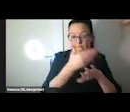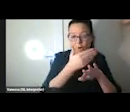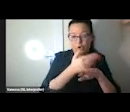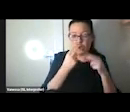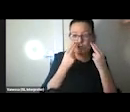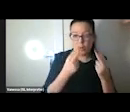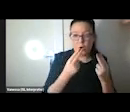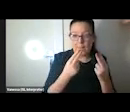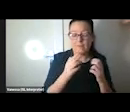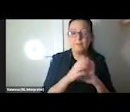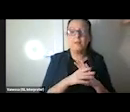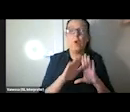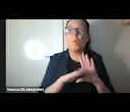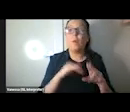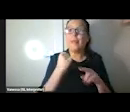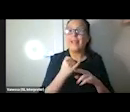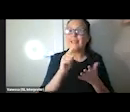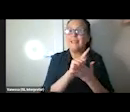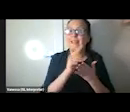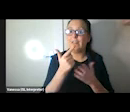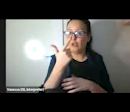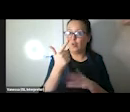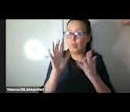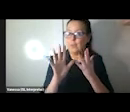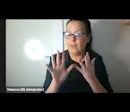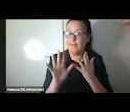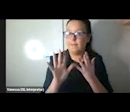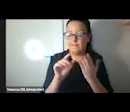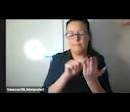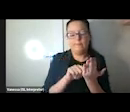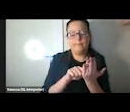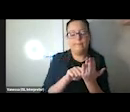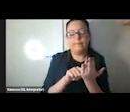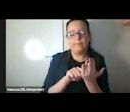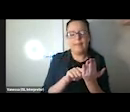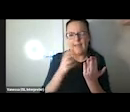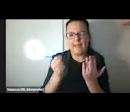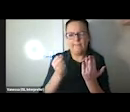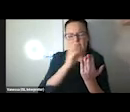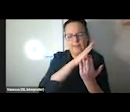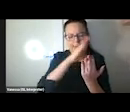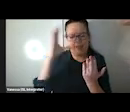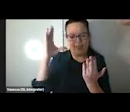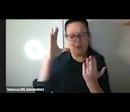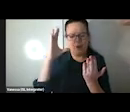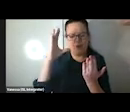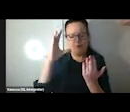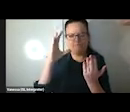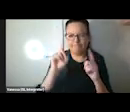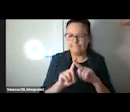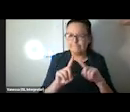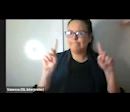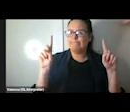within 17.2.10, you have a clear distinction between the things that